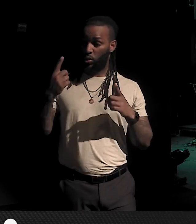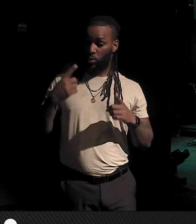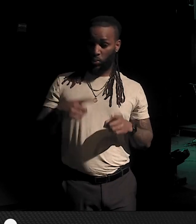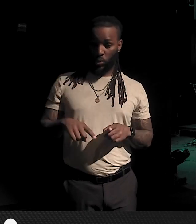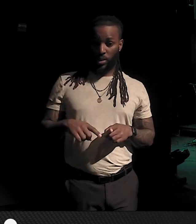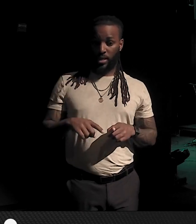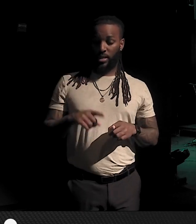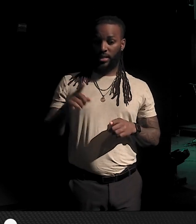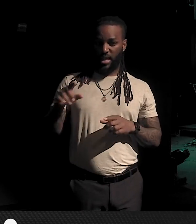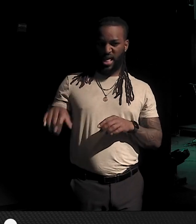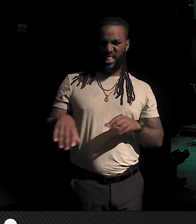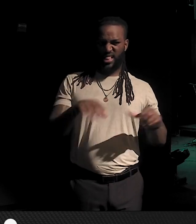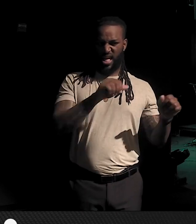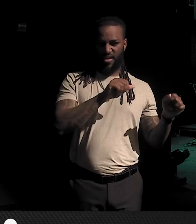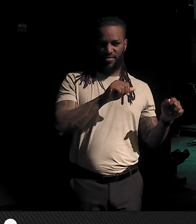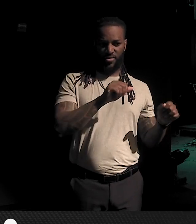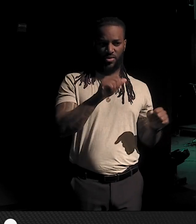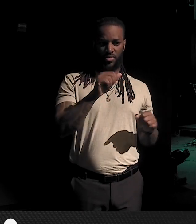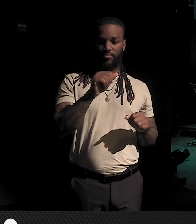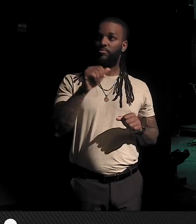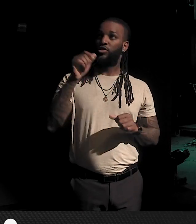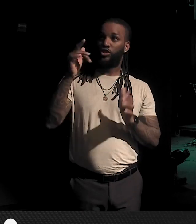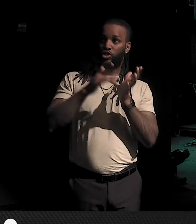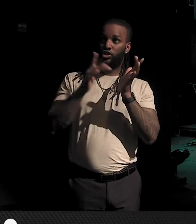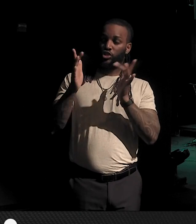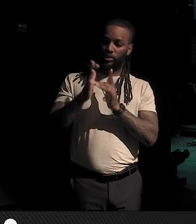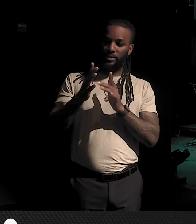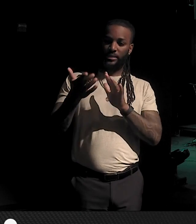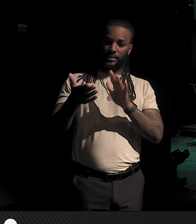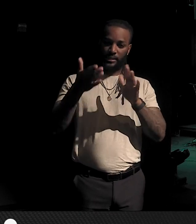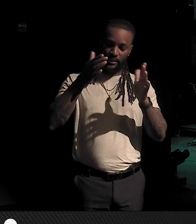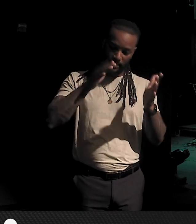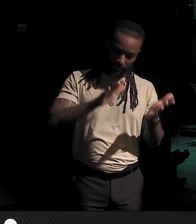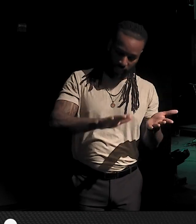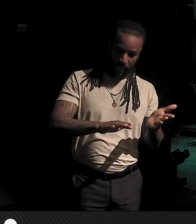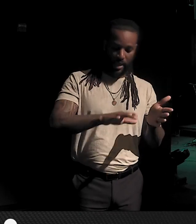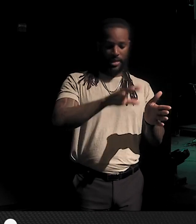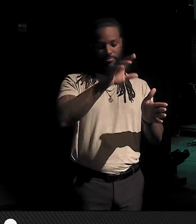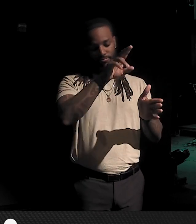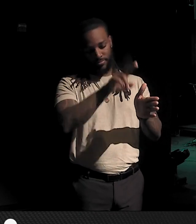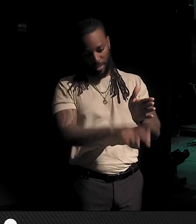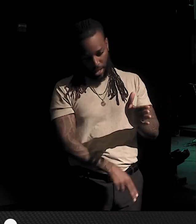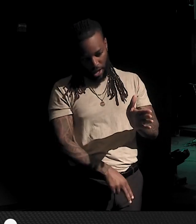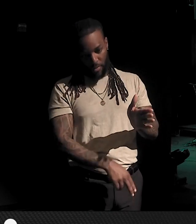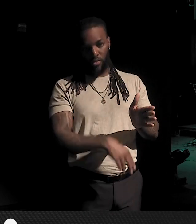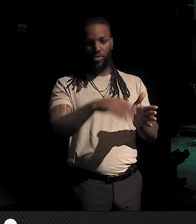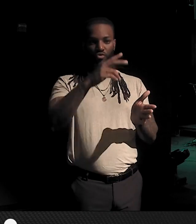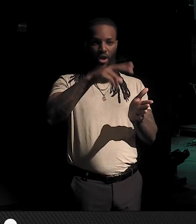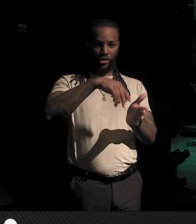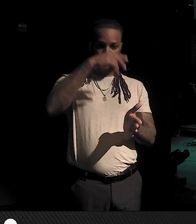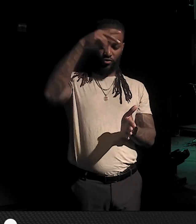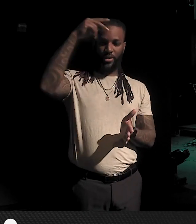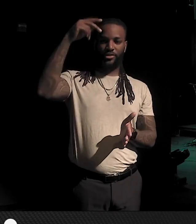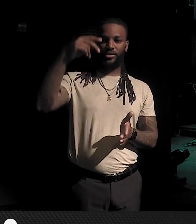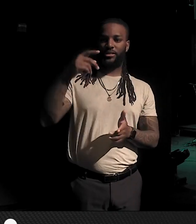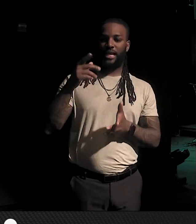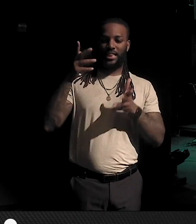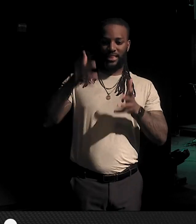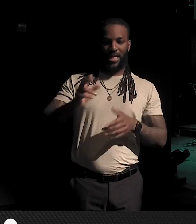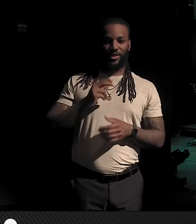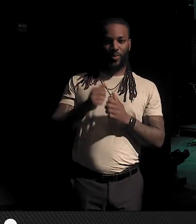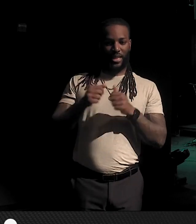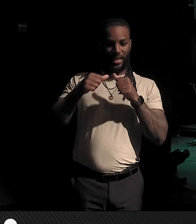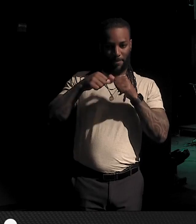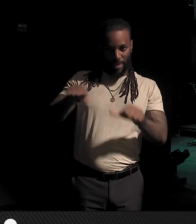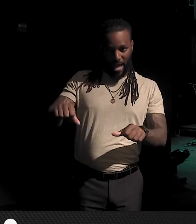after his 3 years of ministry, and he died and conquered all sin and death and resurrected, and he left us with a deposit. Like, I'm